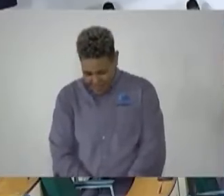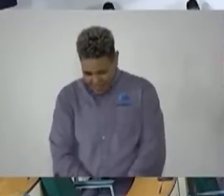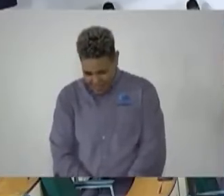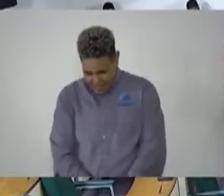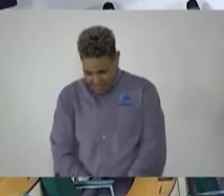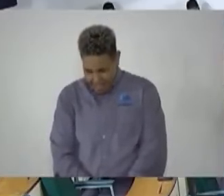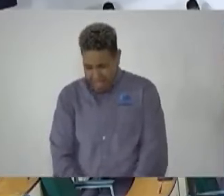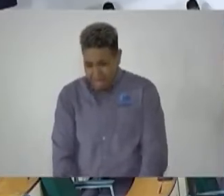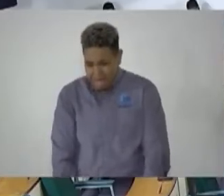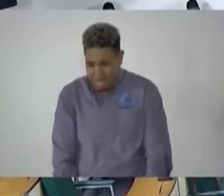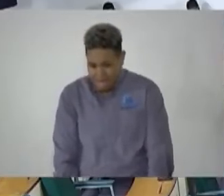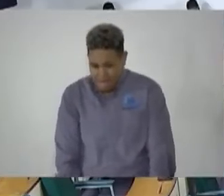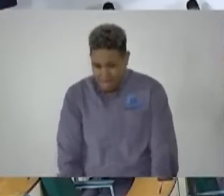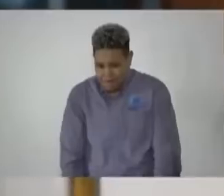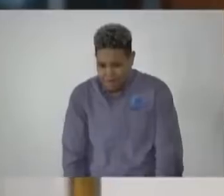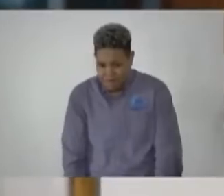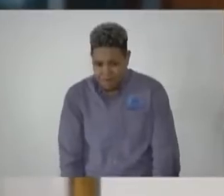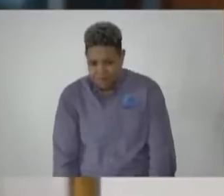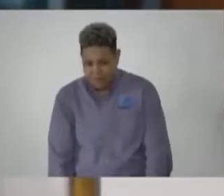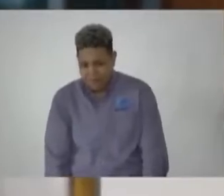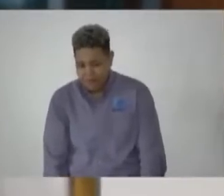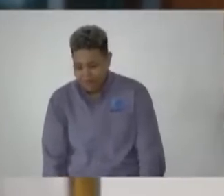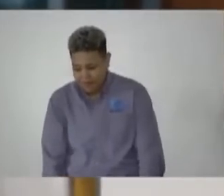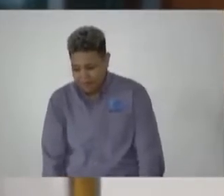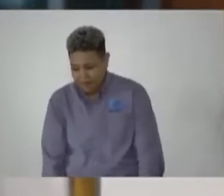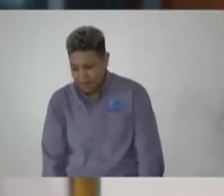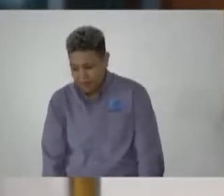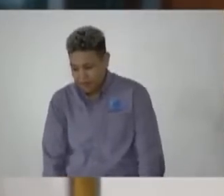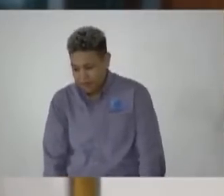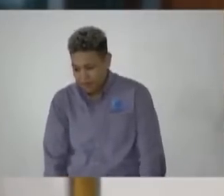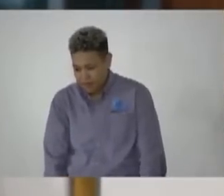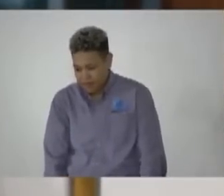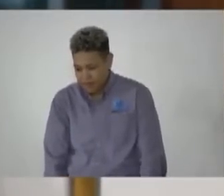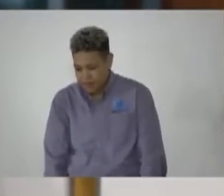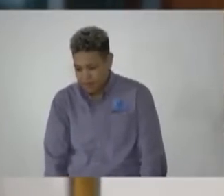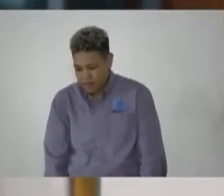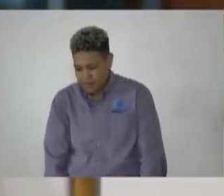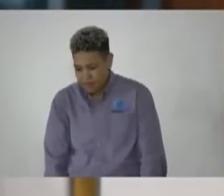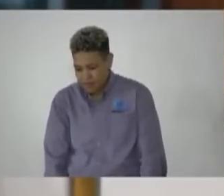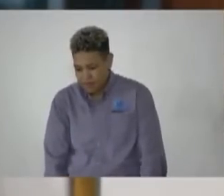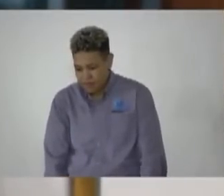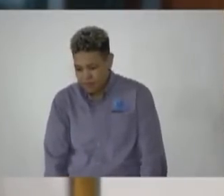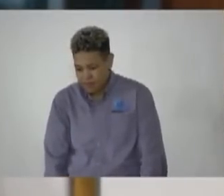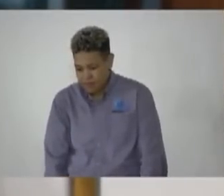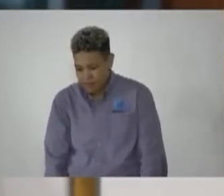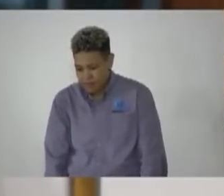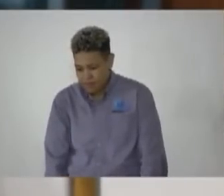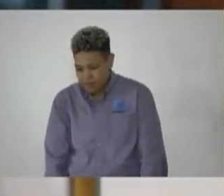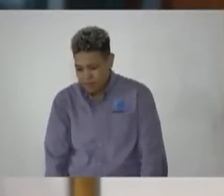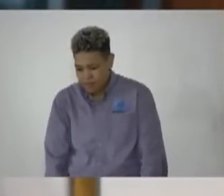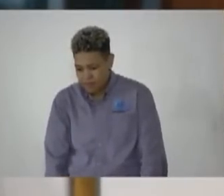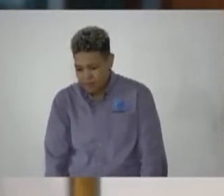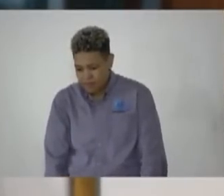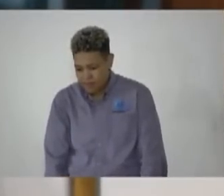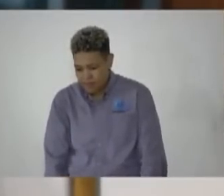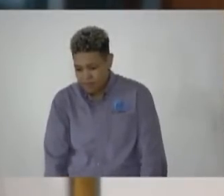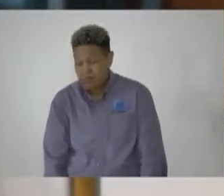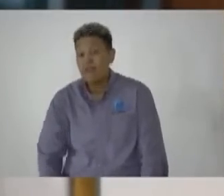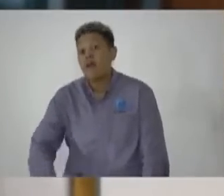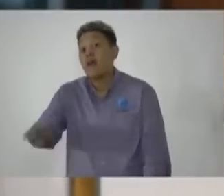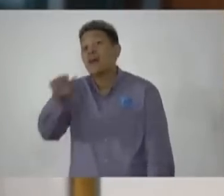all recognizing the levels of representation of women in this current parliament and